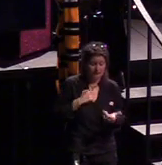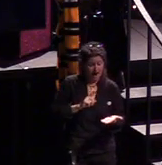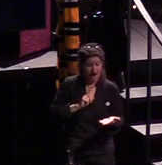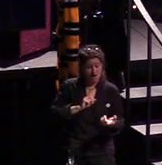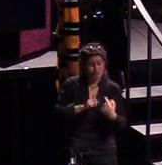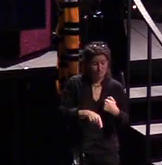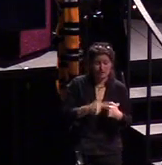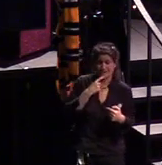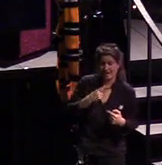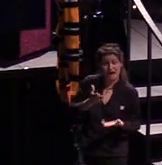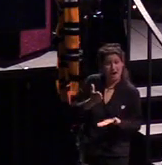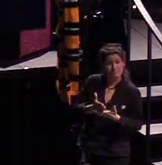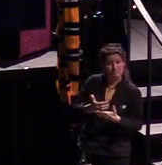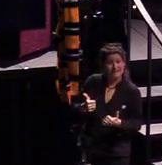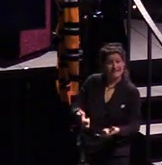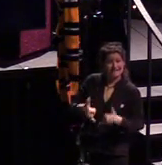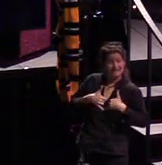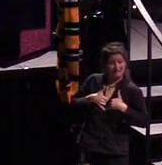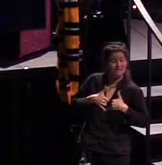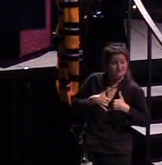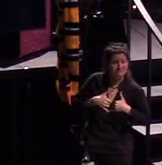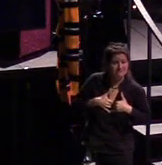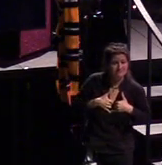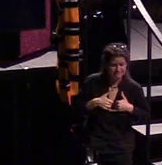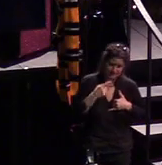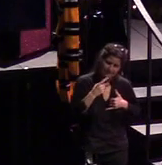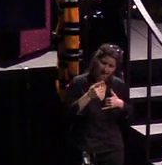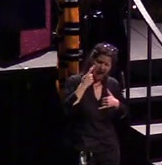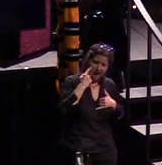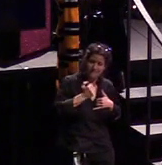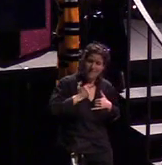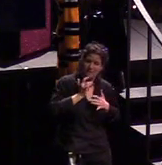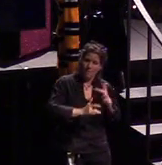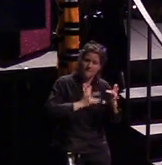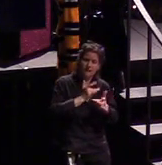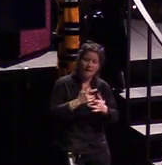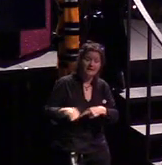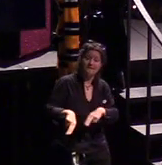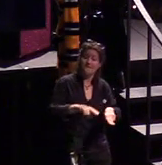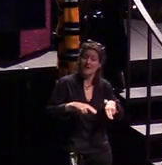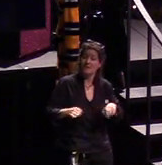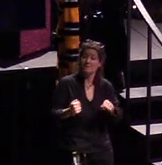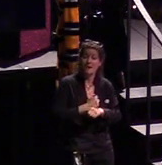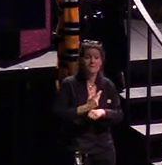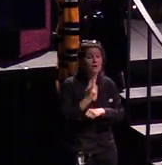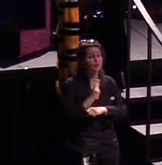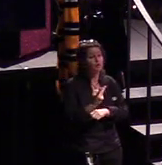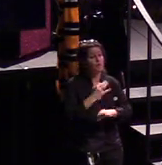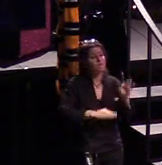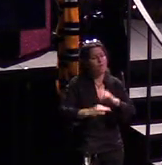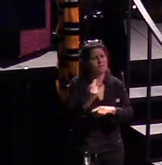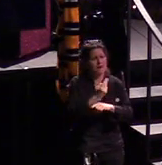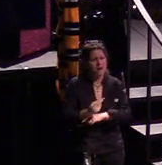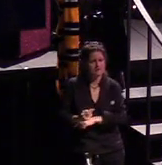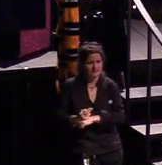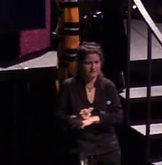was also a gift and pointed her in the direction of our websites and a video made by two performance artists which brought